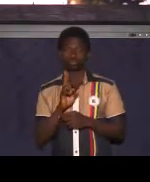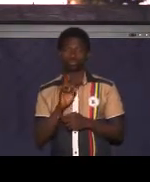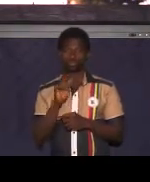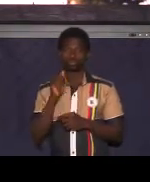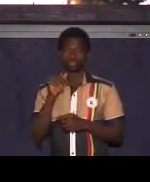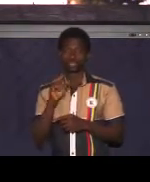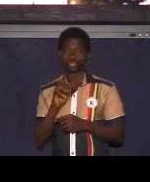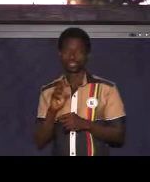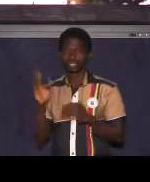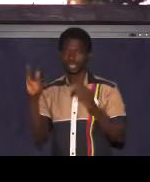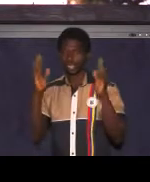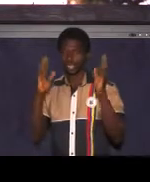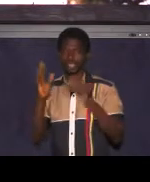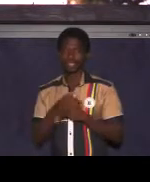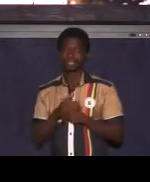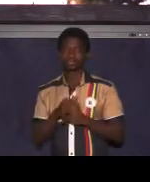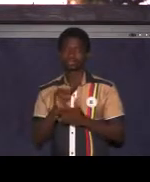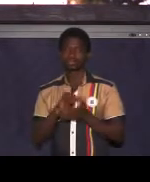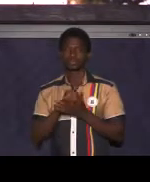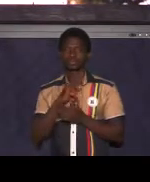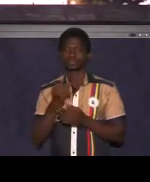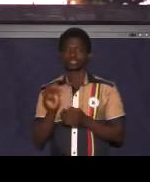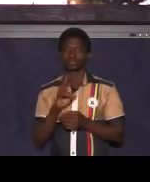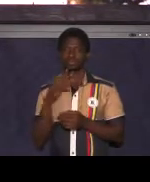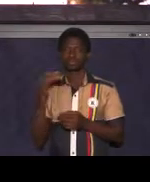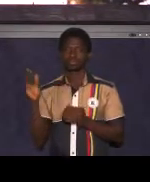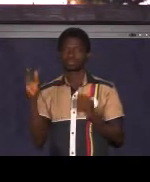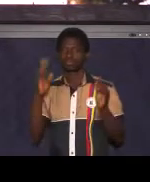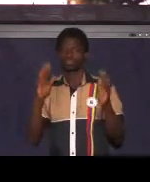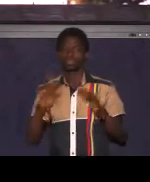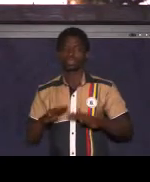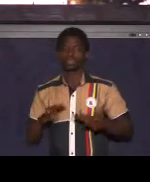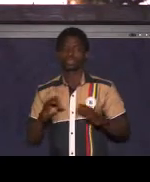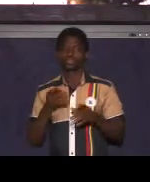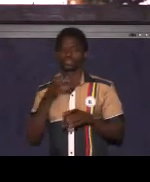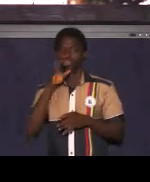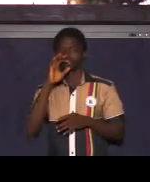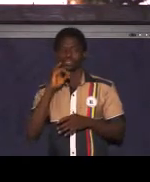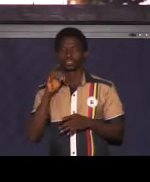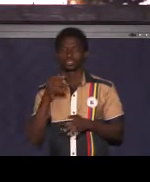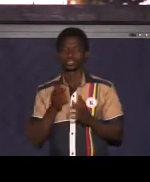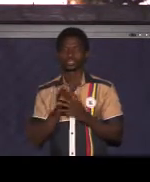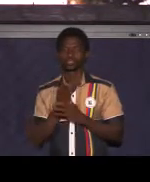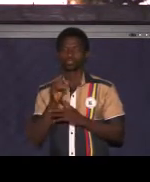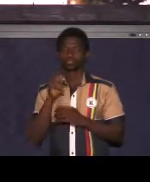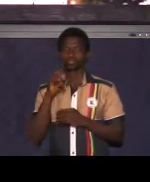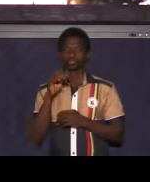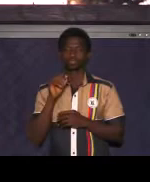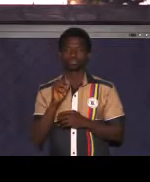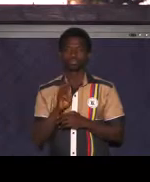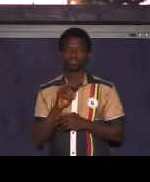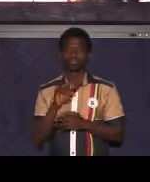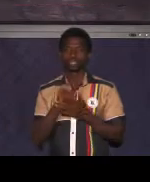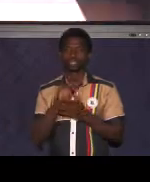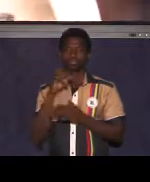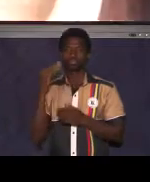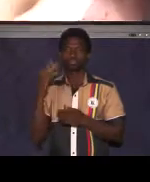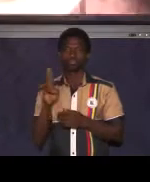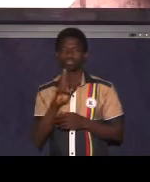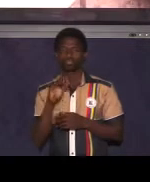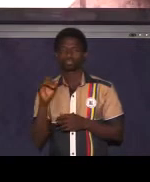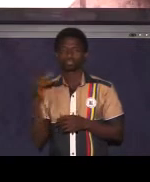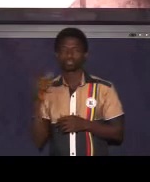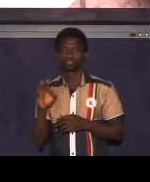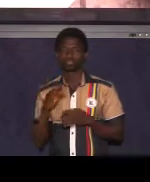into it. So that's another uses of air pressure. Drinking through straw. That's one of